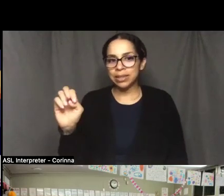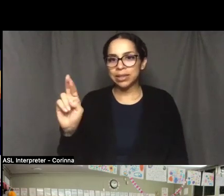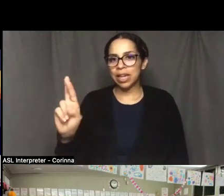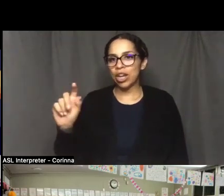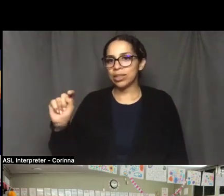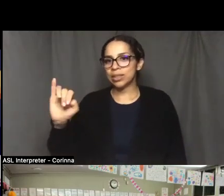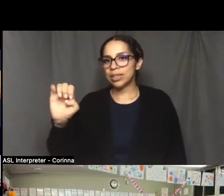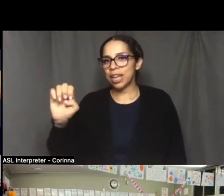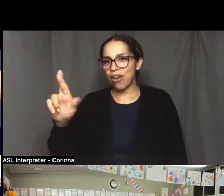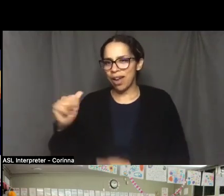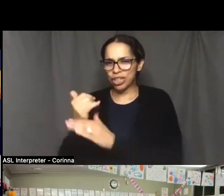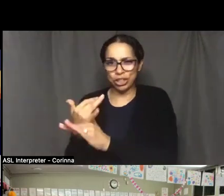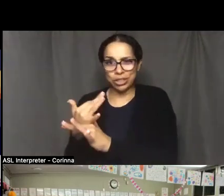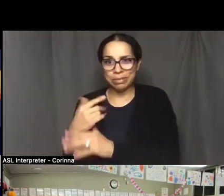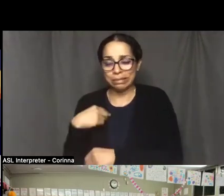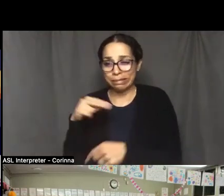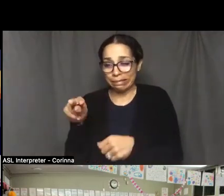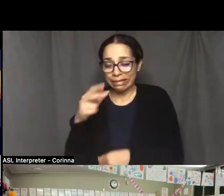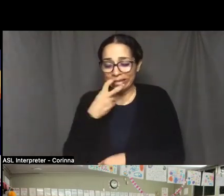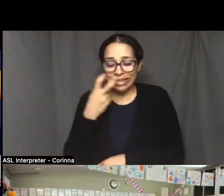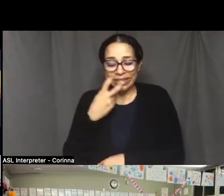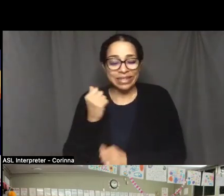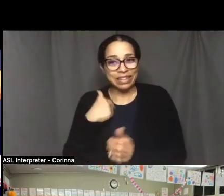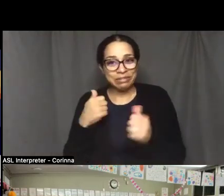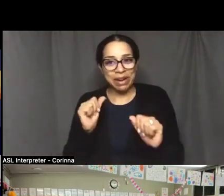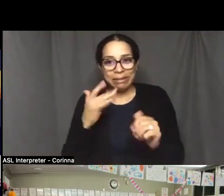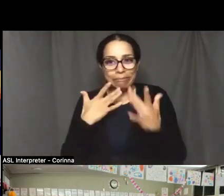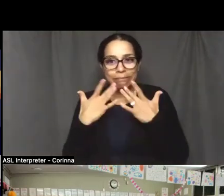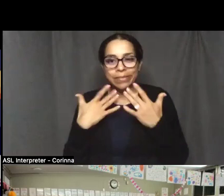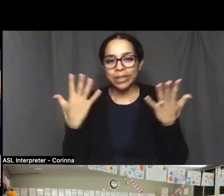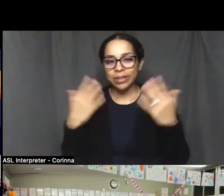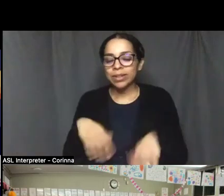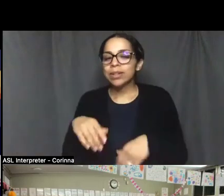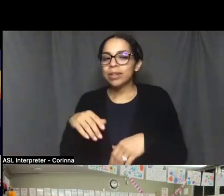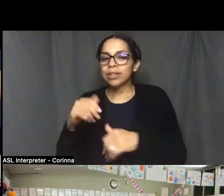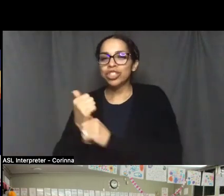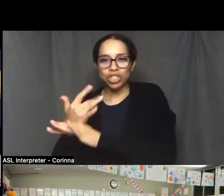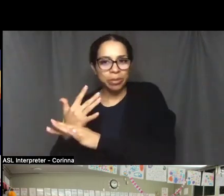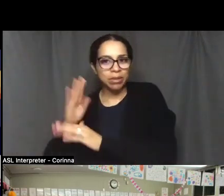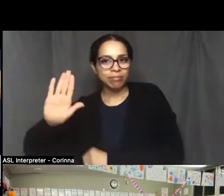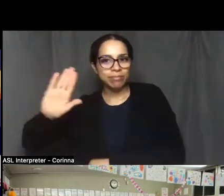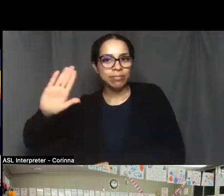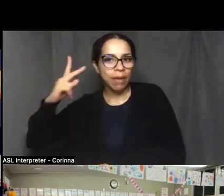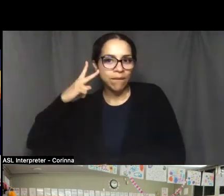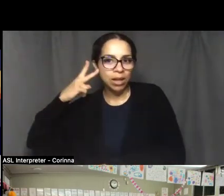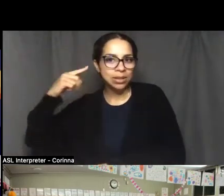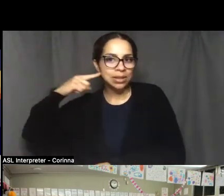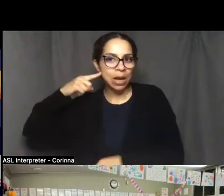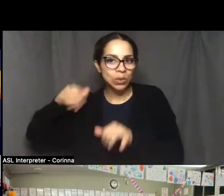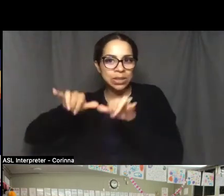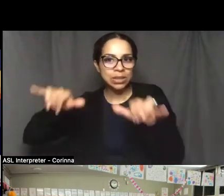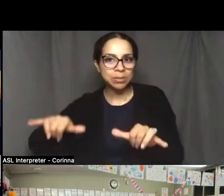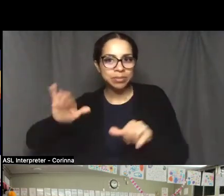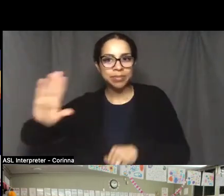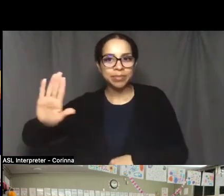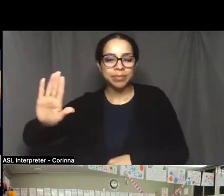German, but I try. And that is, focusing on the German phonics, the German sound system, the code for German.